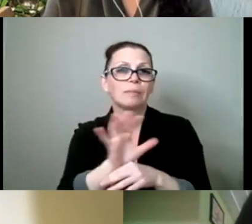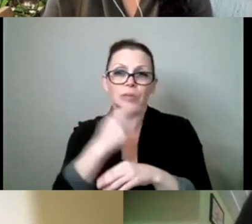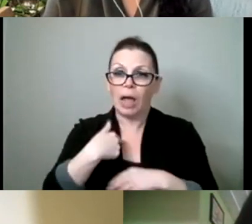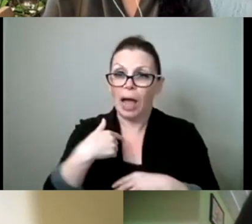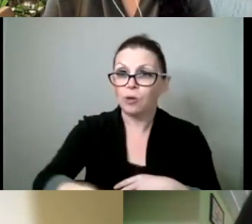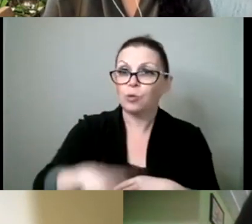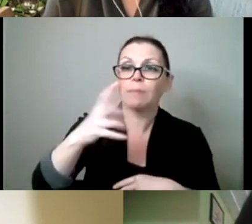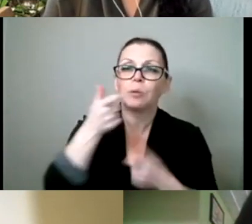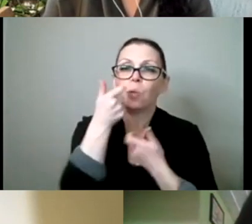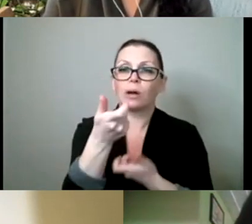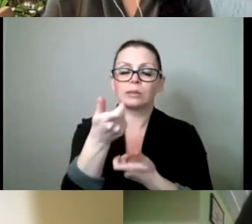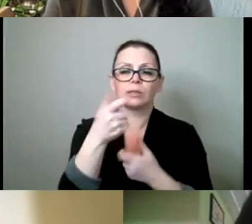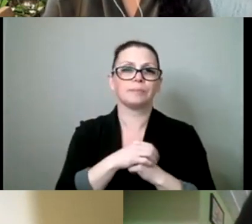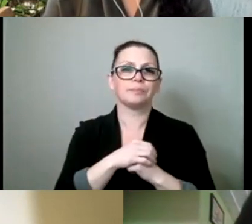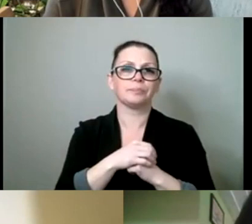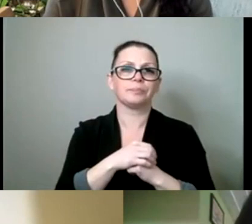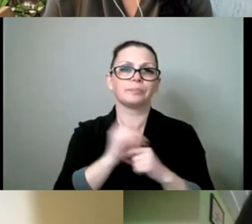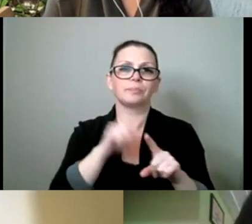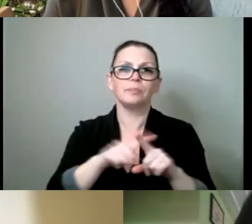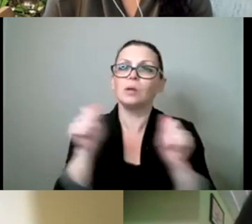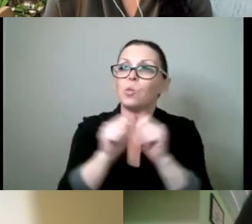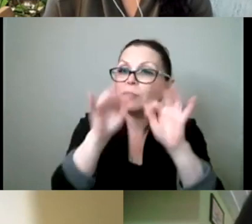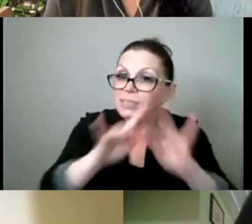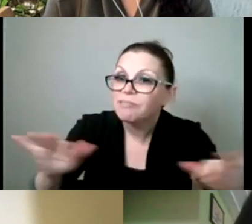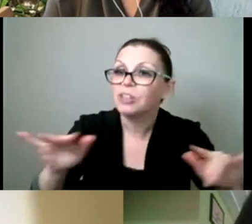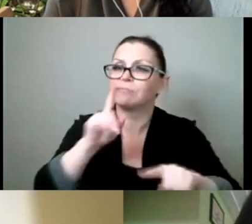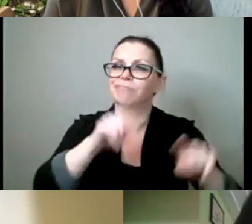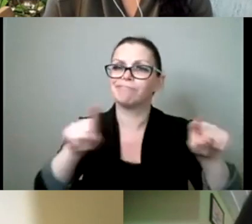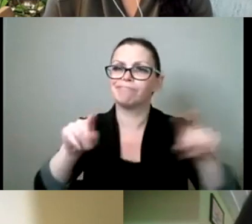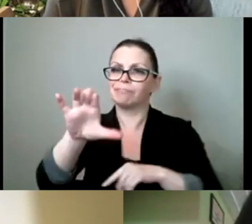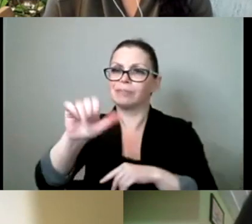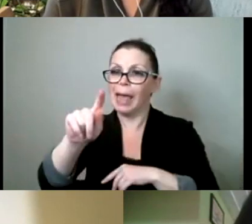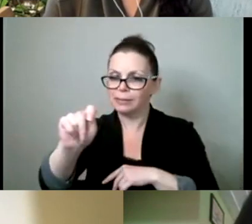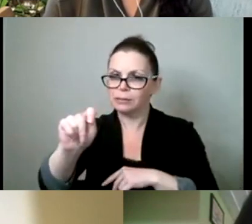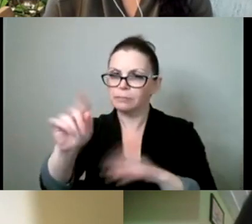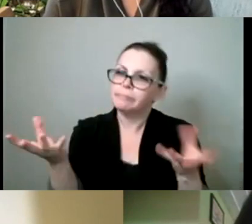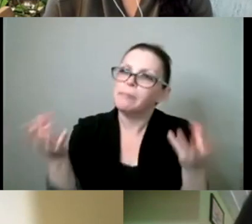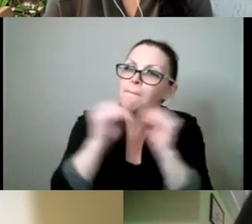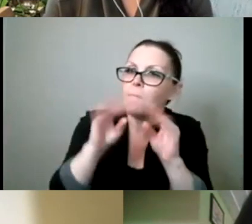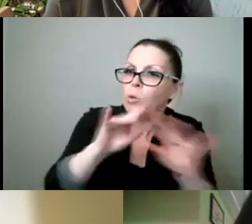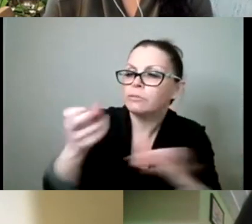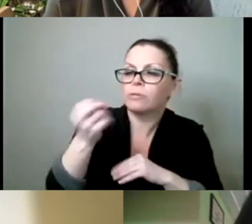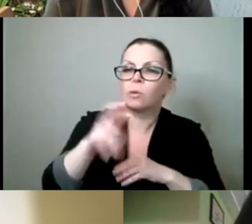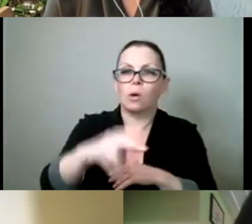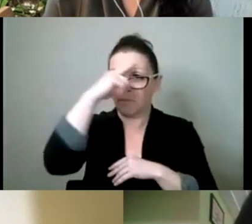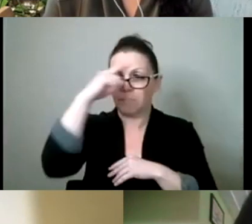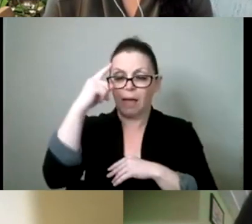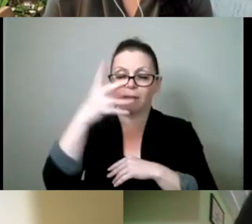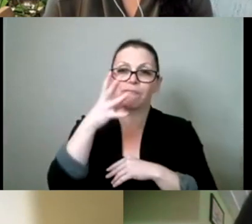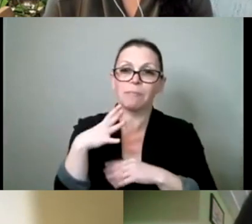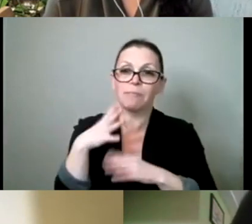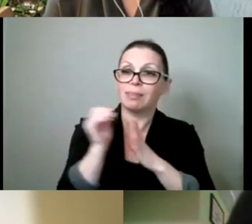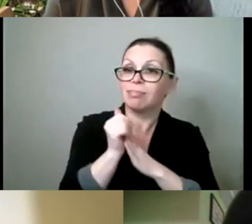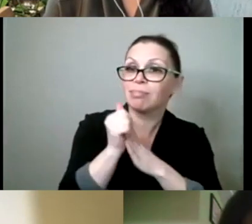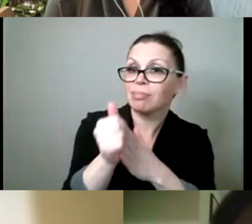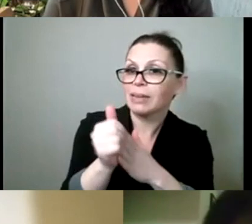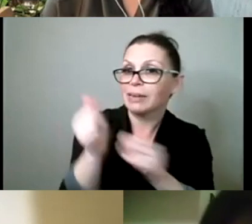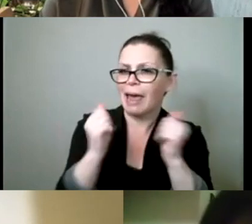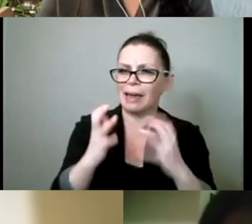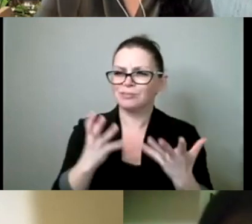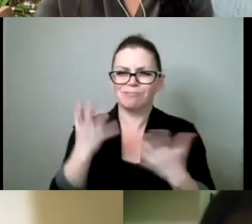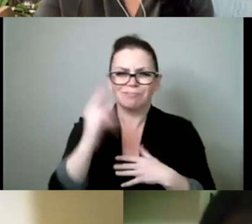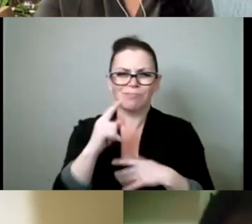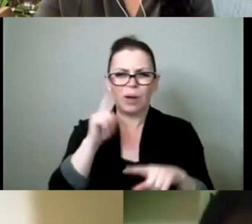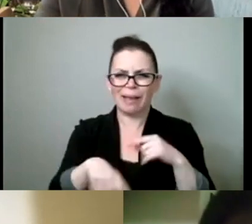on, but just with a, you know, diverse cast, a more diverse cast, or a Black female lead. Why can't we just be the